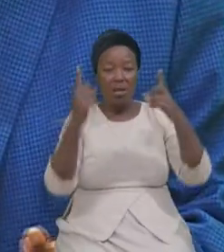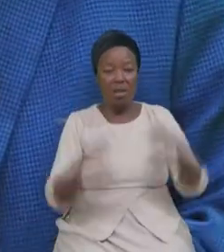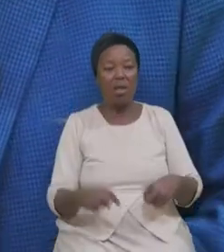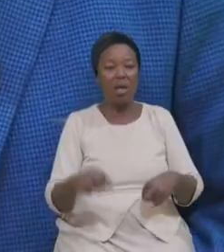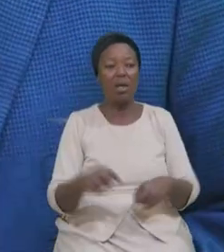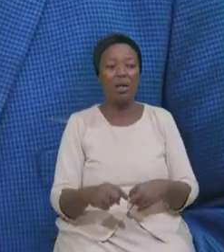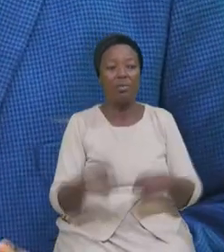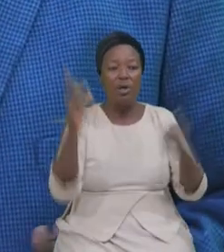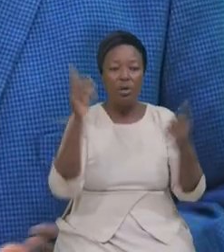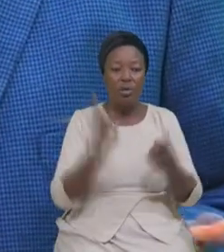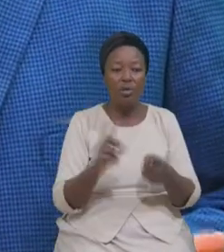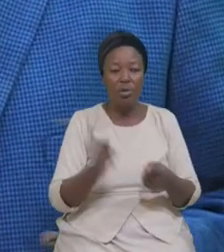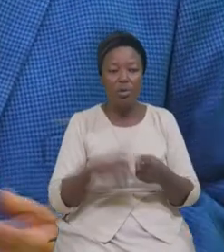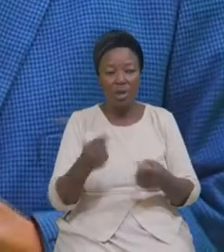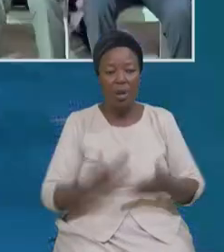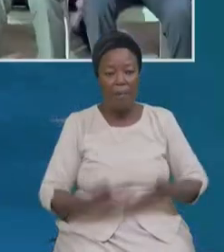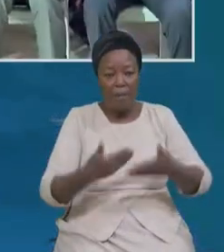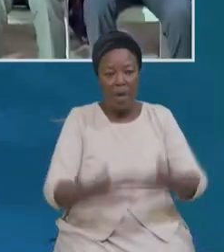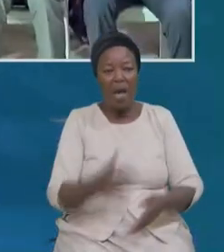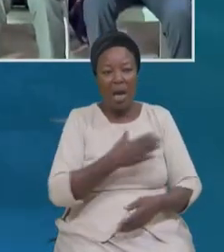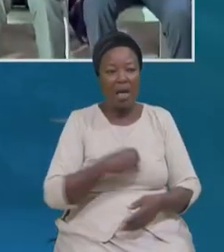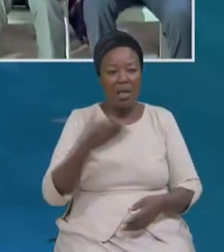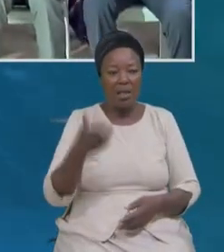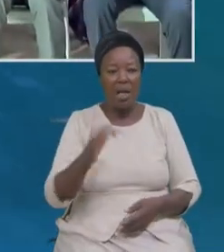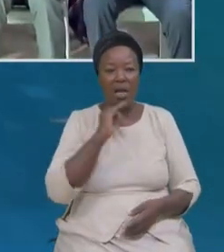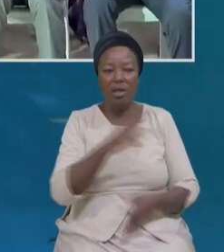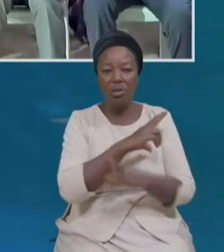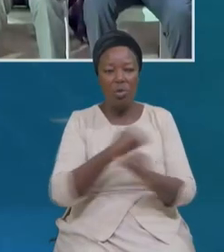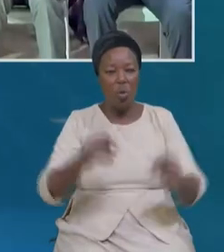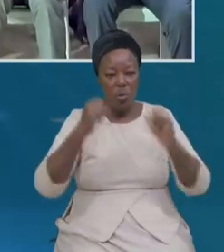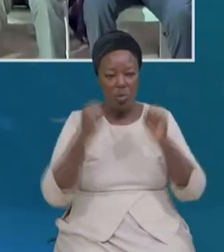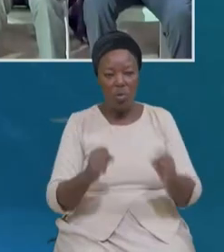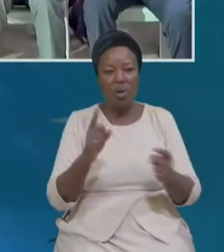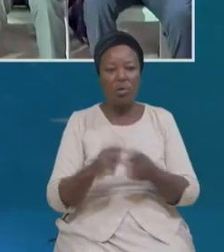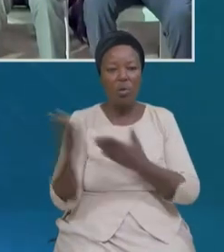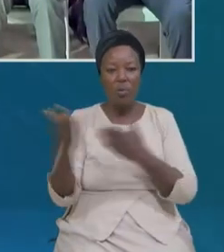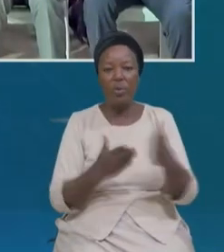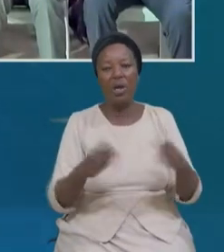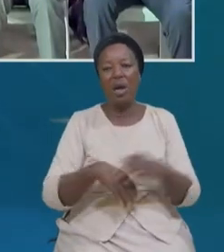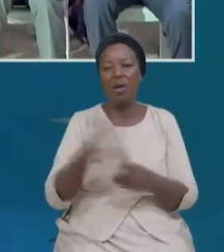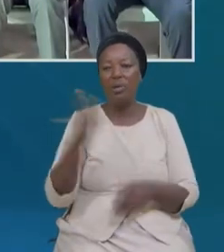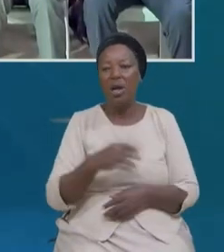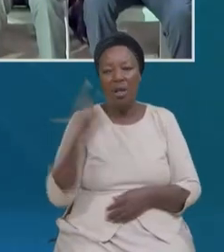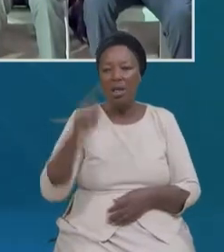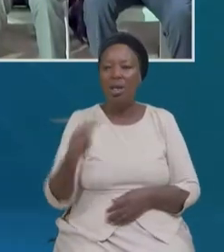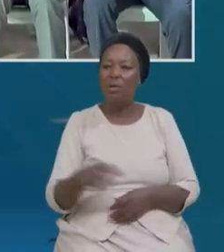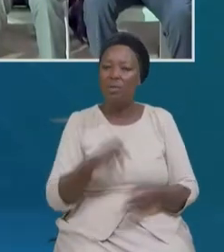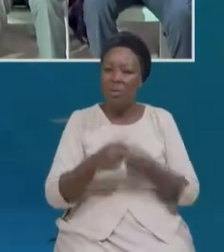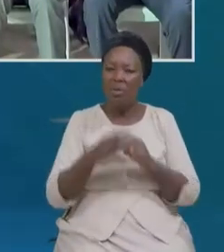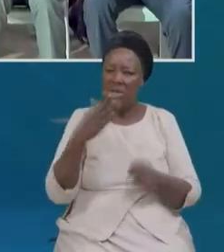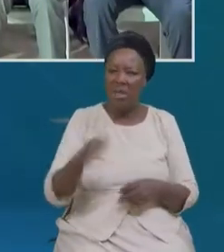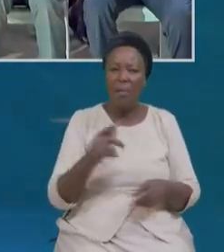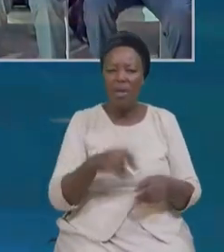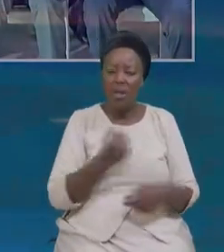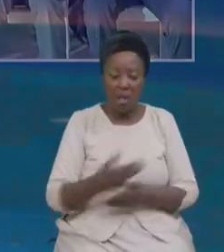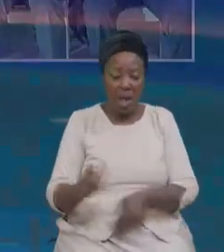and there is no strength to bring forth. The labor pain is there, but the child is not coming